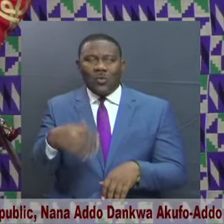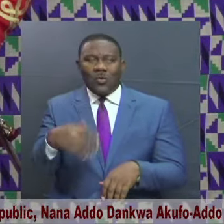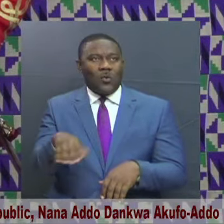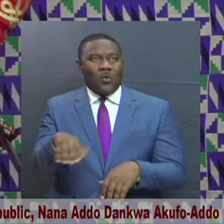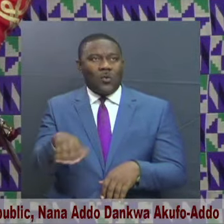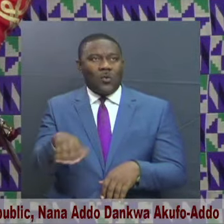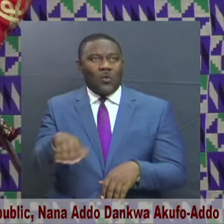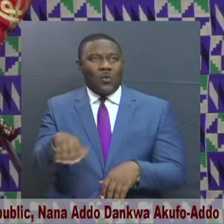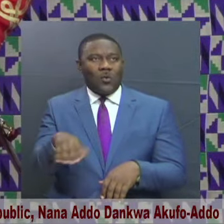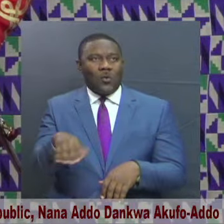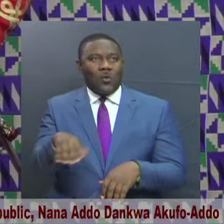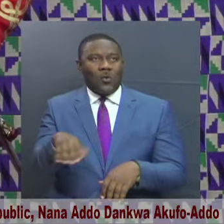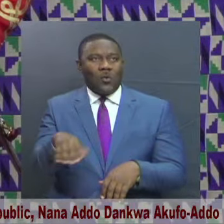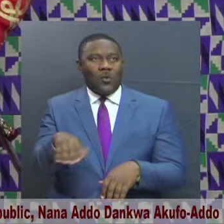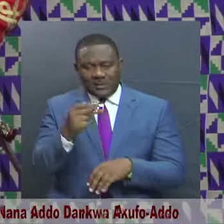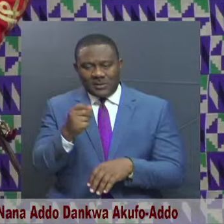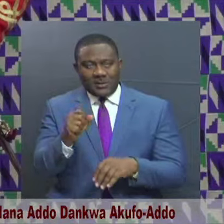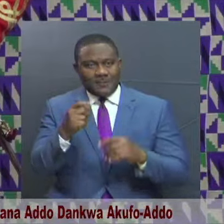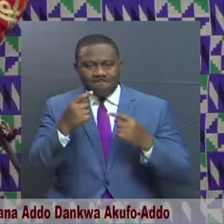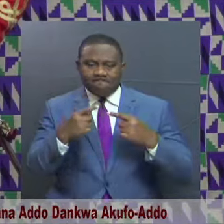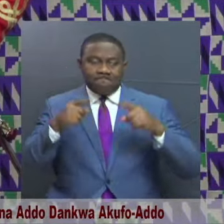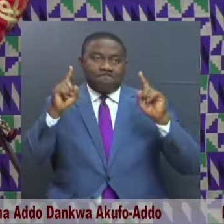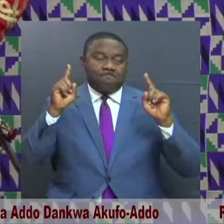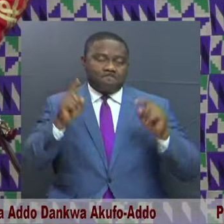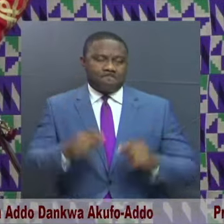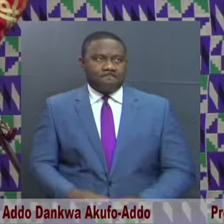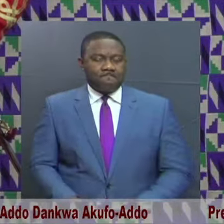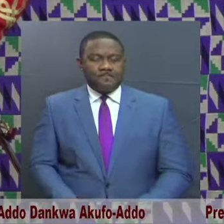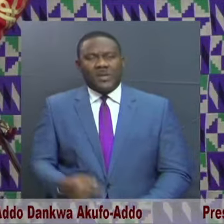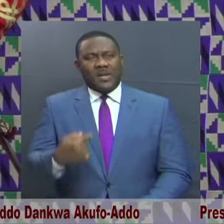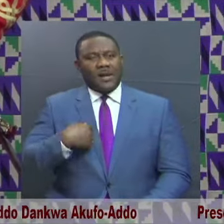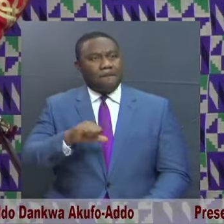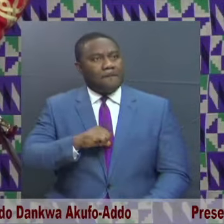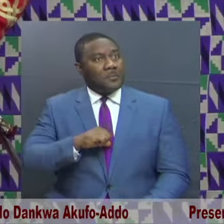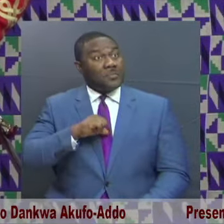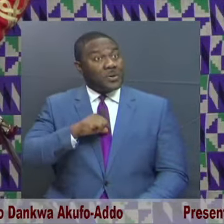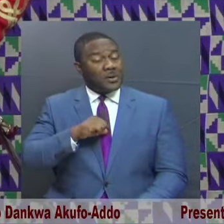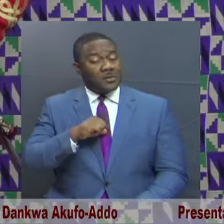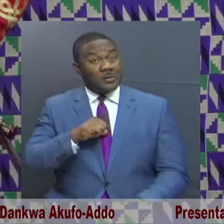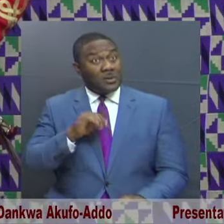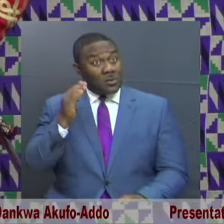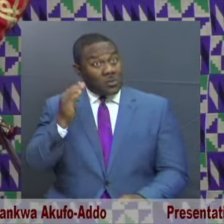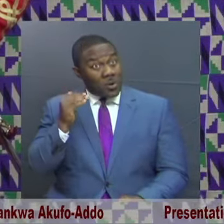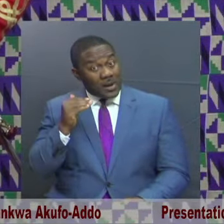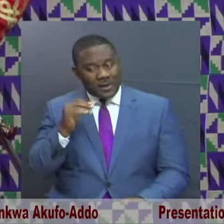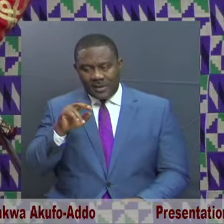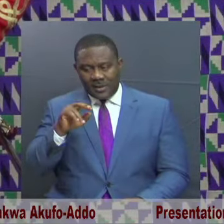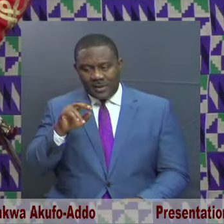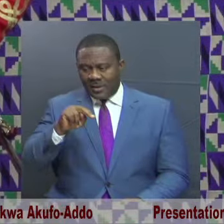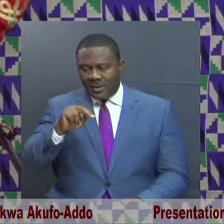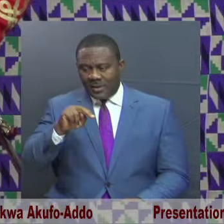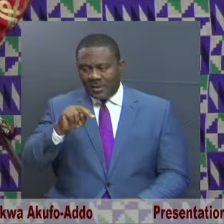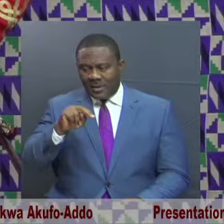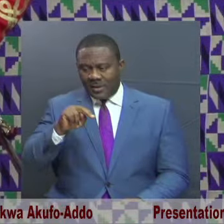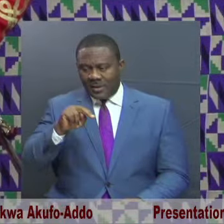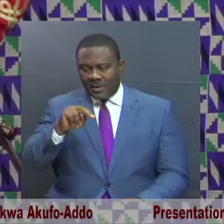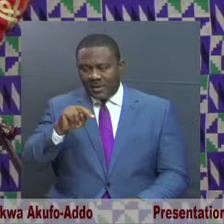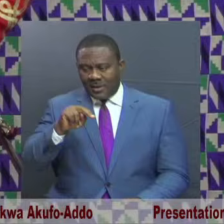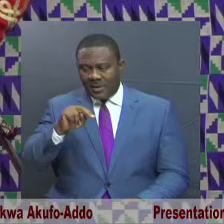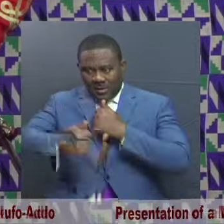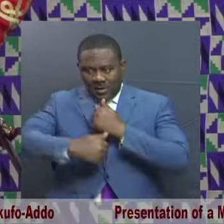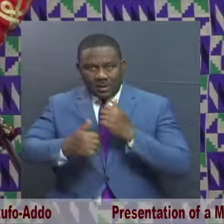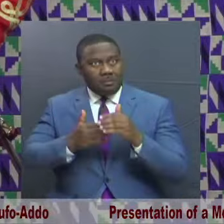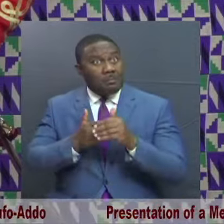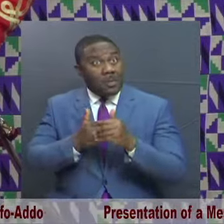I'm proud that the MPP government under my leadership has been able to bring this transformative policy into our